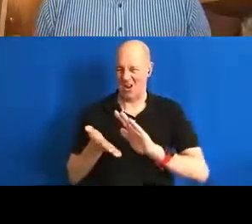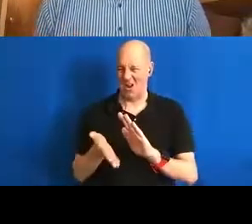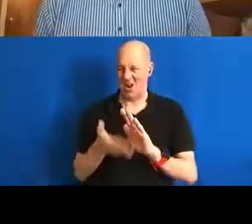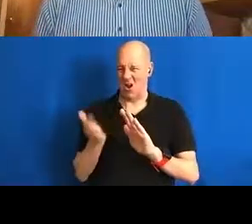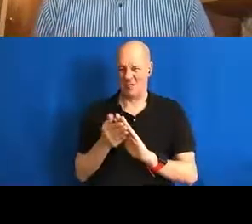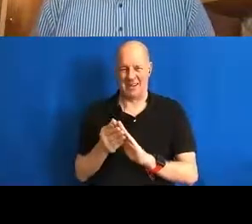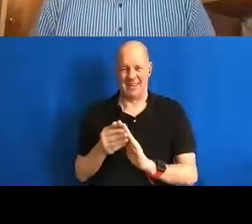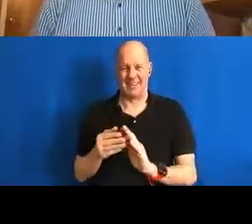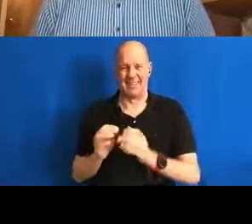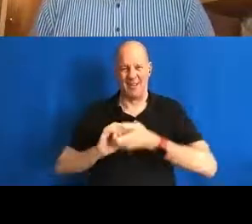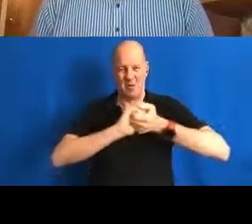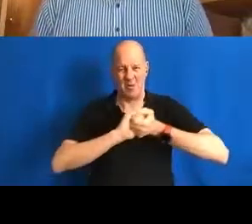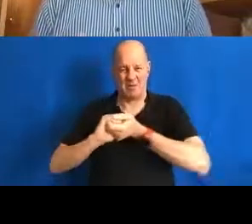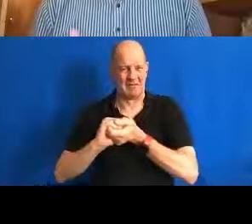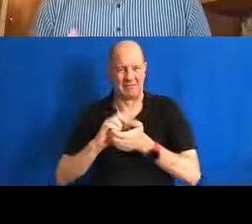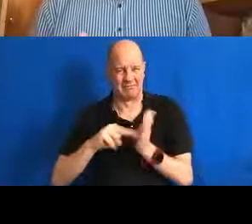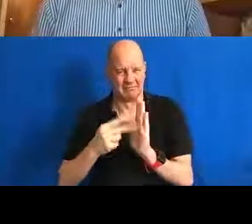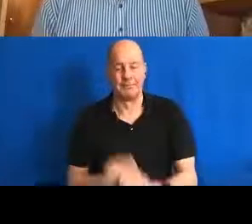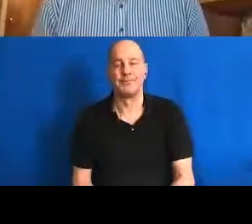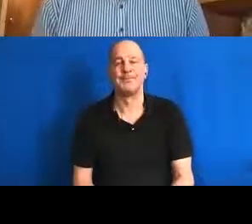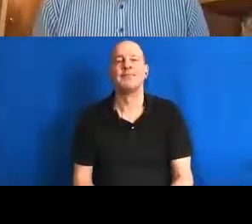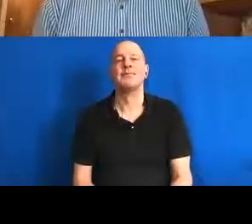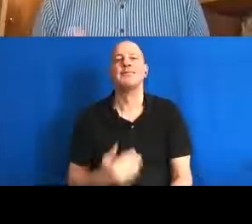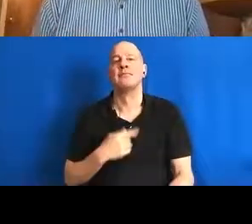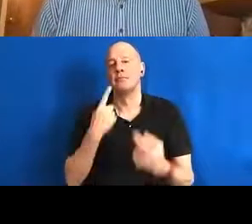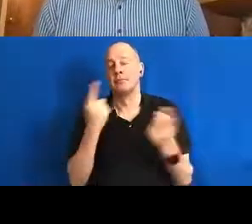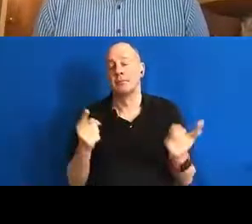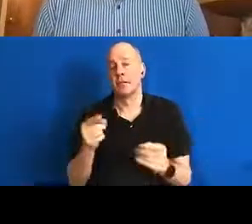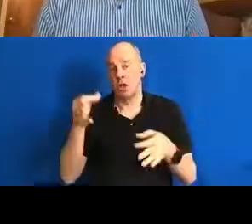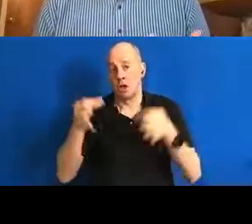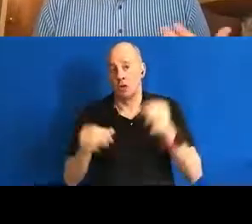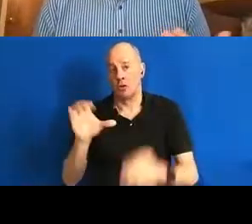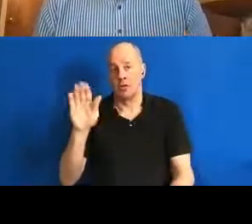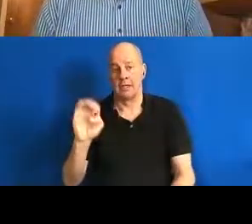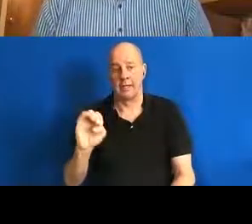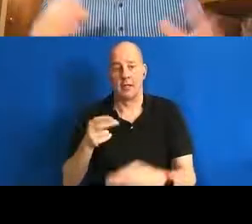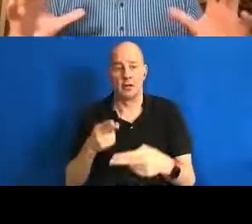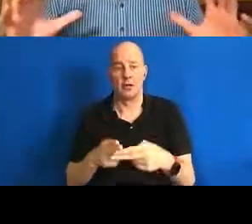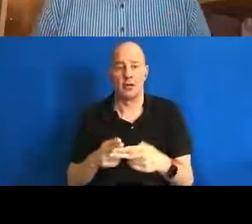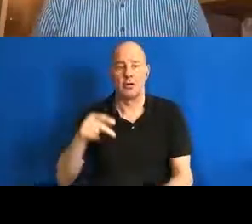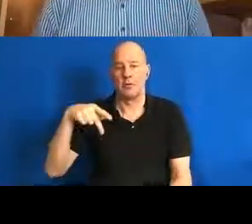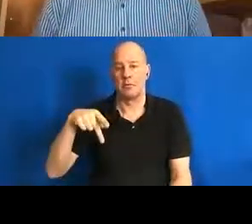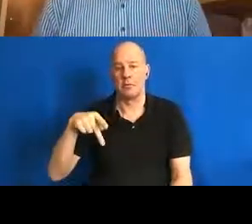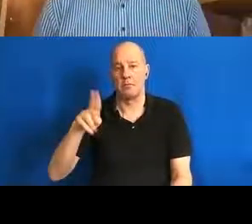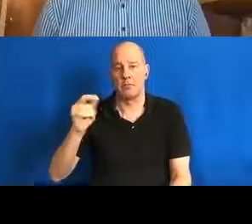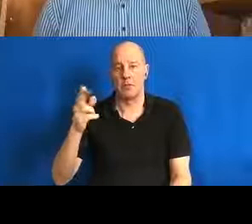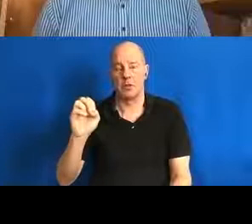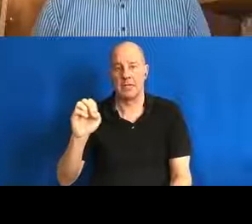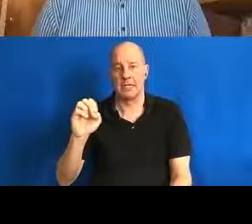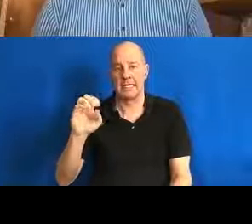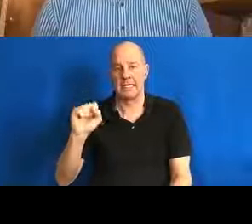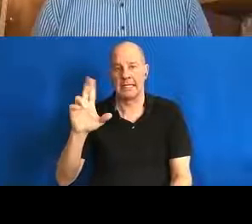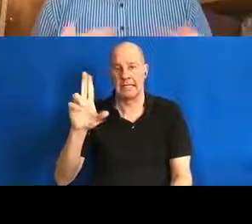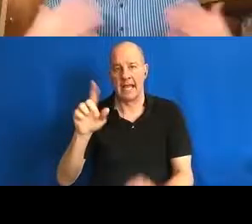a very famous court case called the Puget Sound plywood case that really set out the foundations